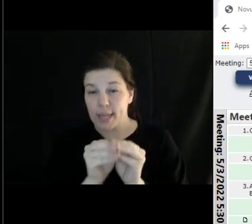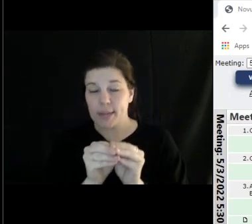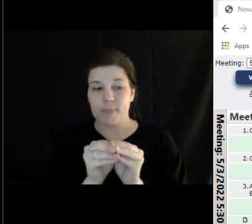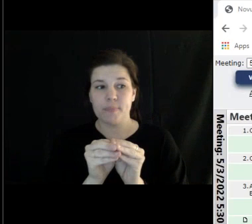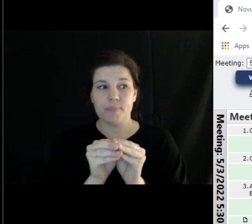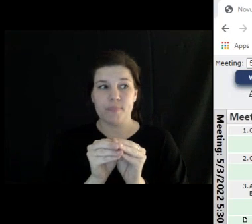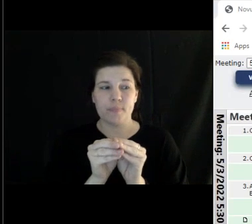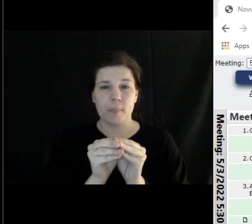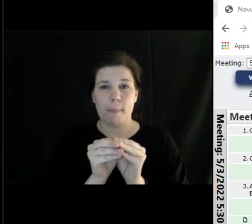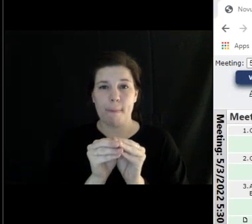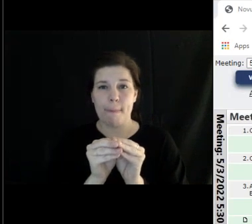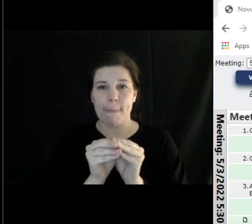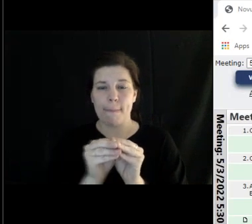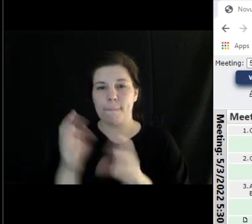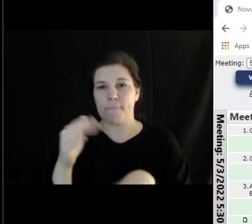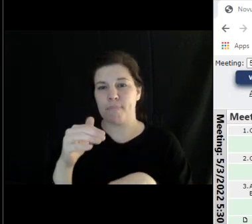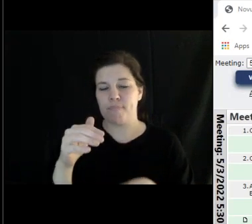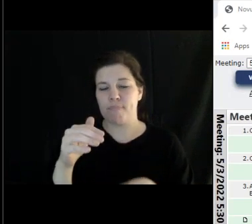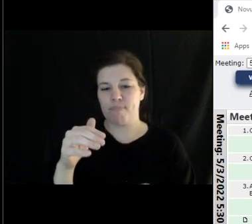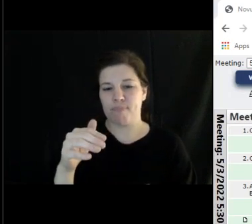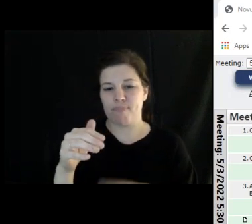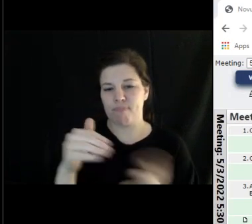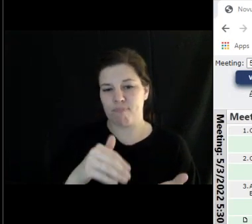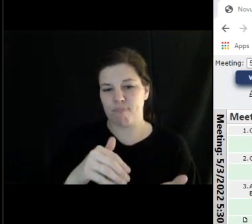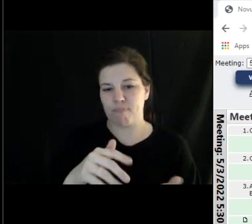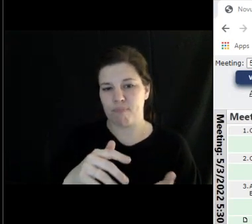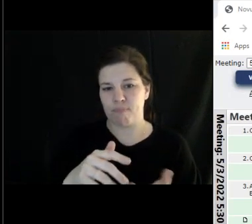Carolyn Sims Center. That's it for me.